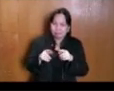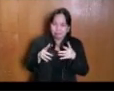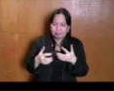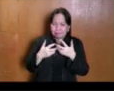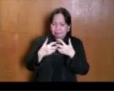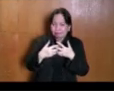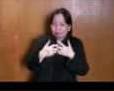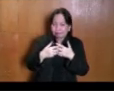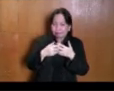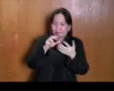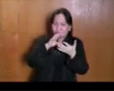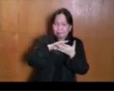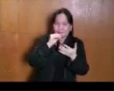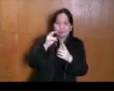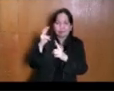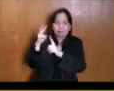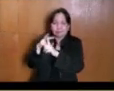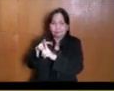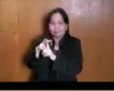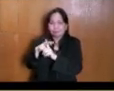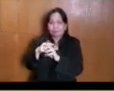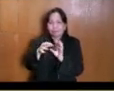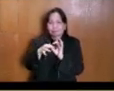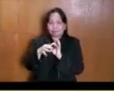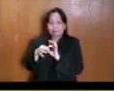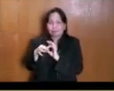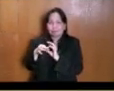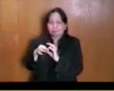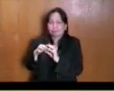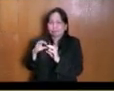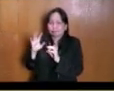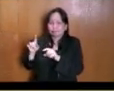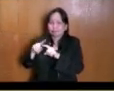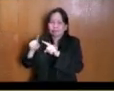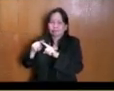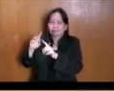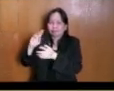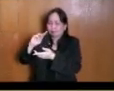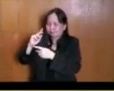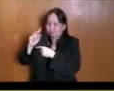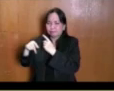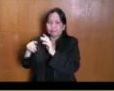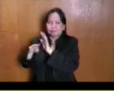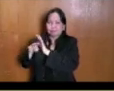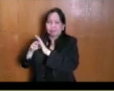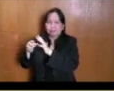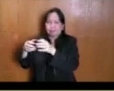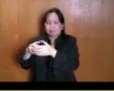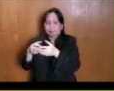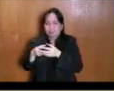learning can be applied for different climate-relevant sectors.